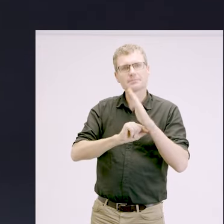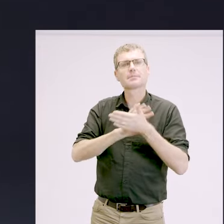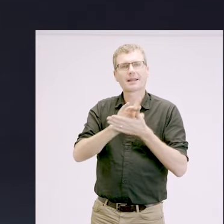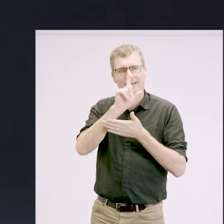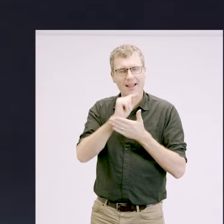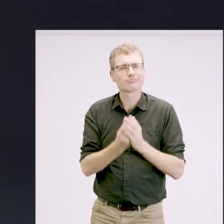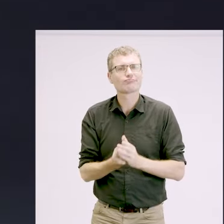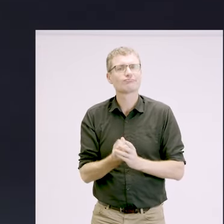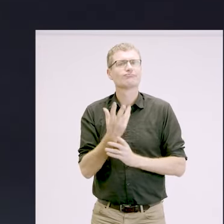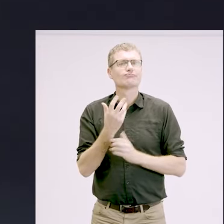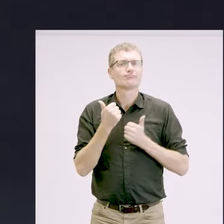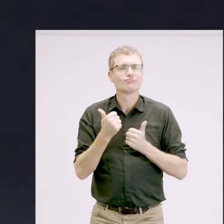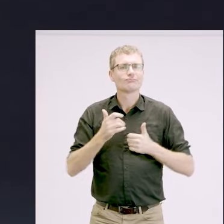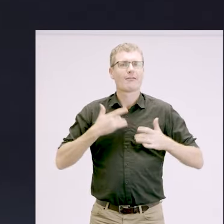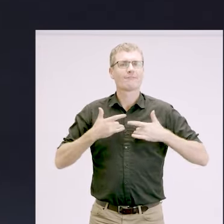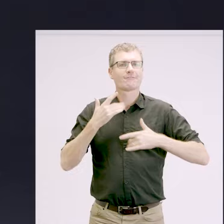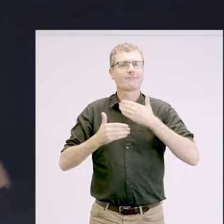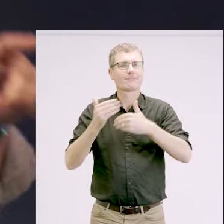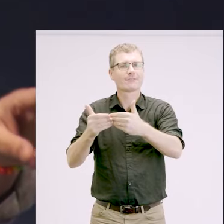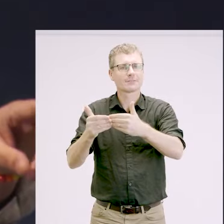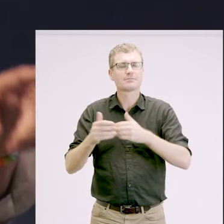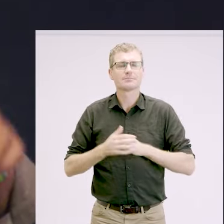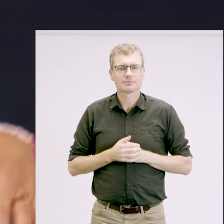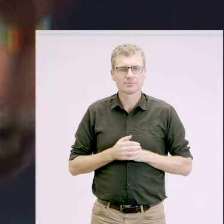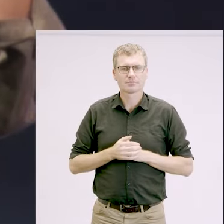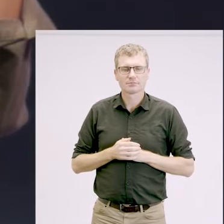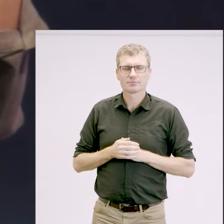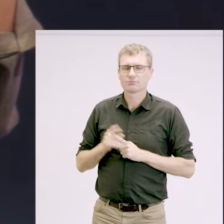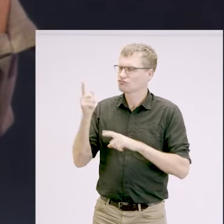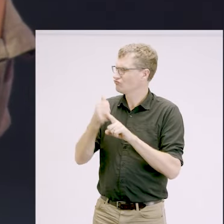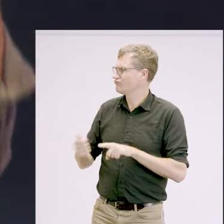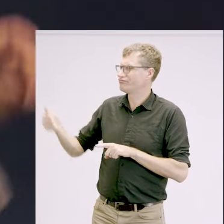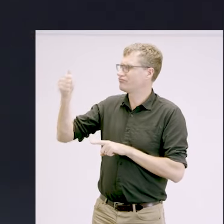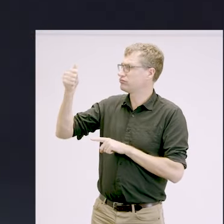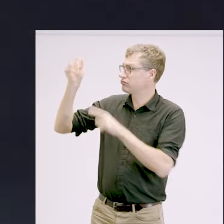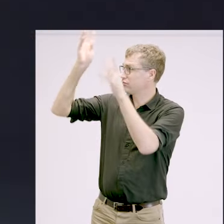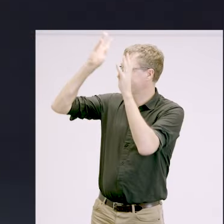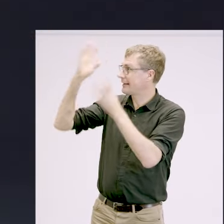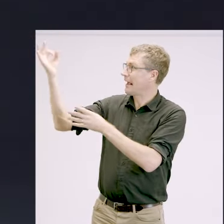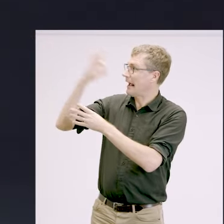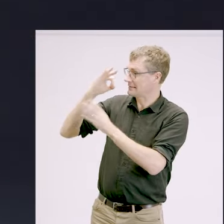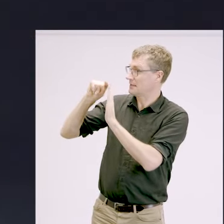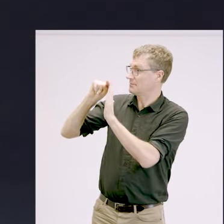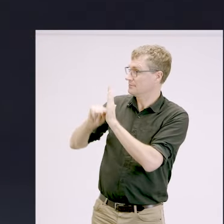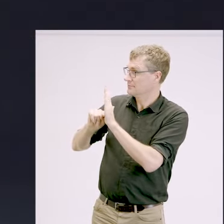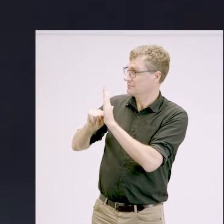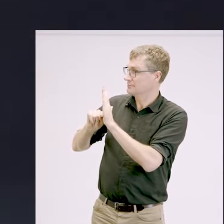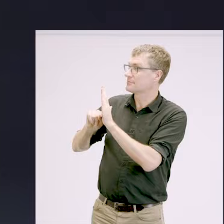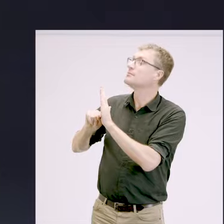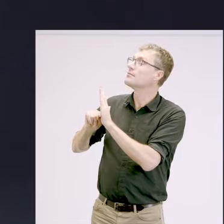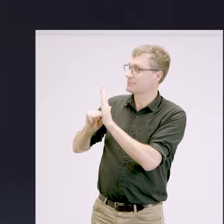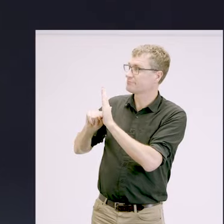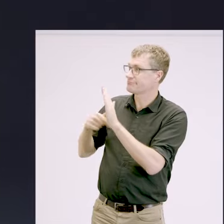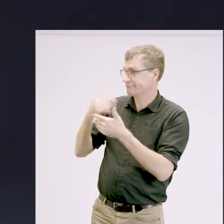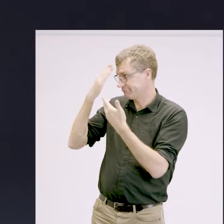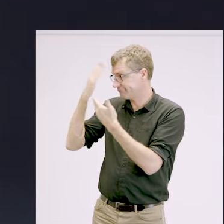and understanding. We must learn how to say yes to the King of Kings, even when the king of the world is asking